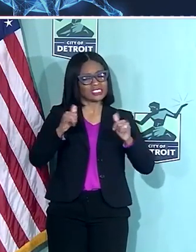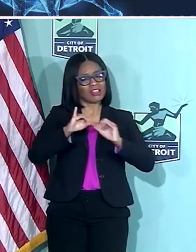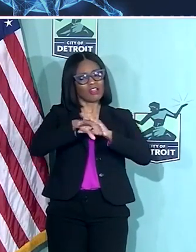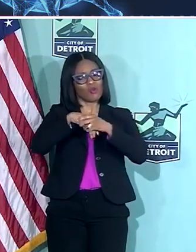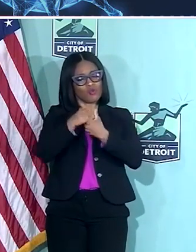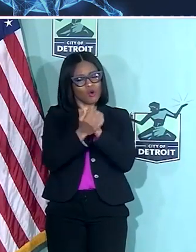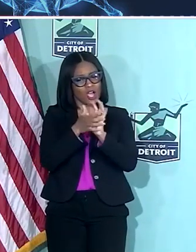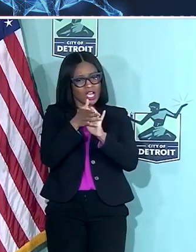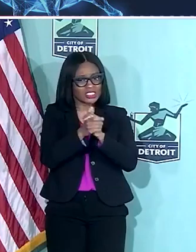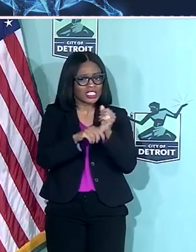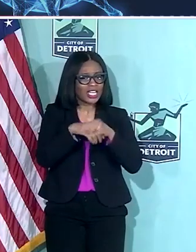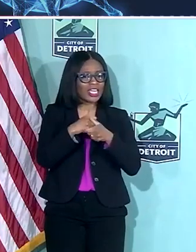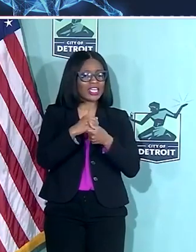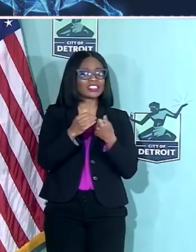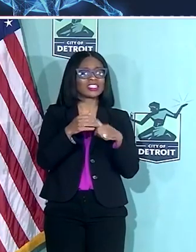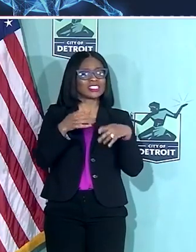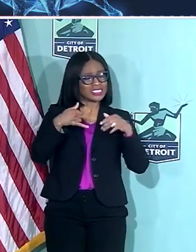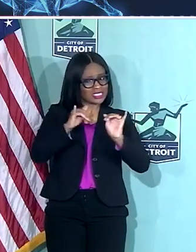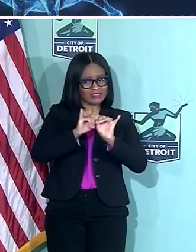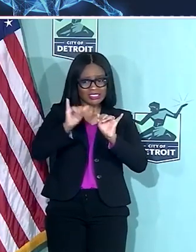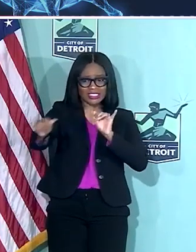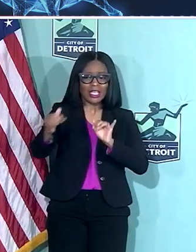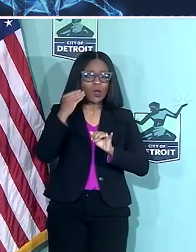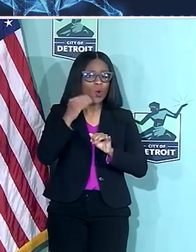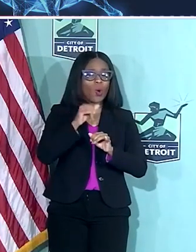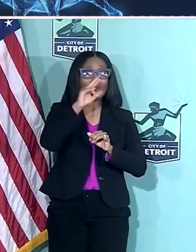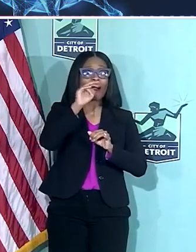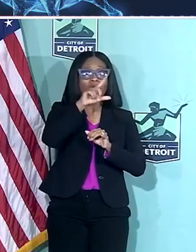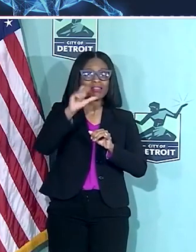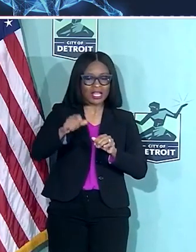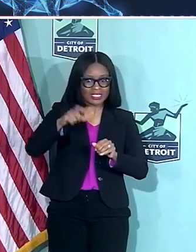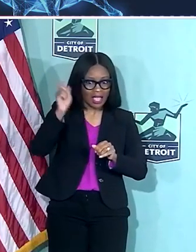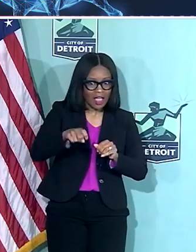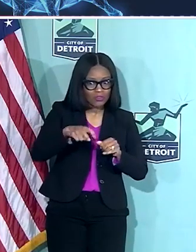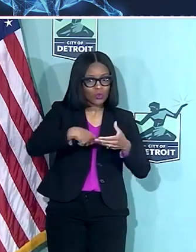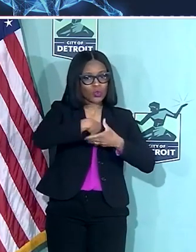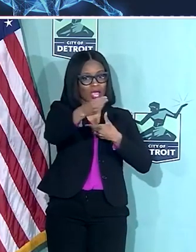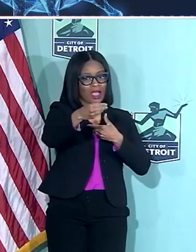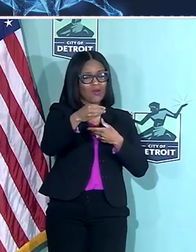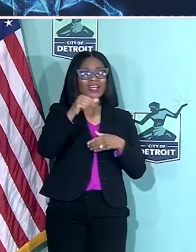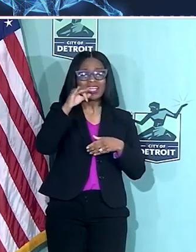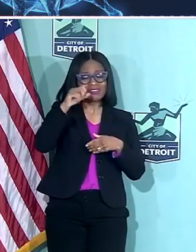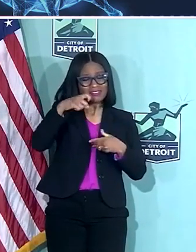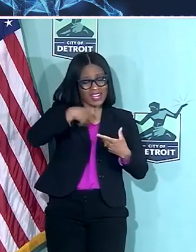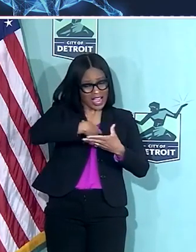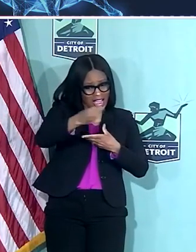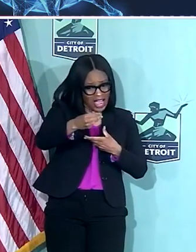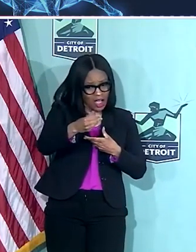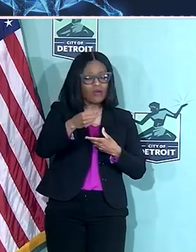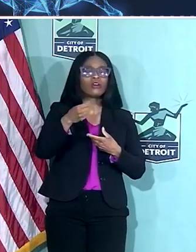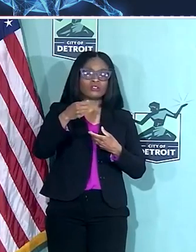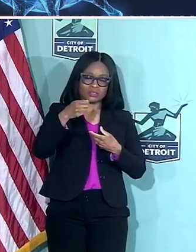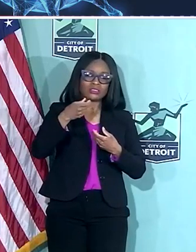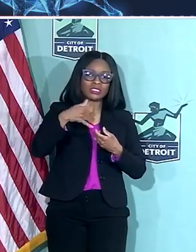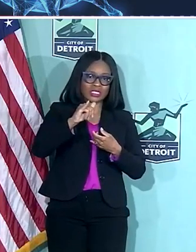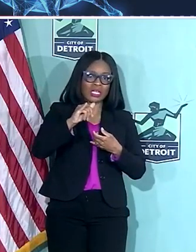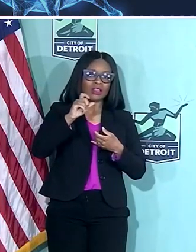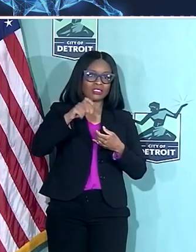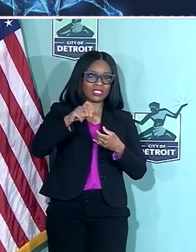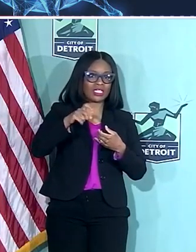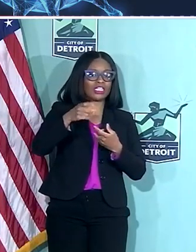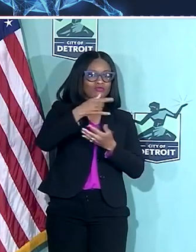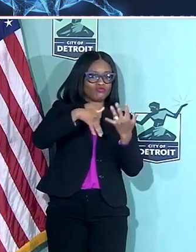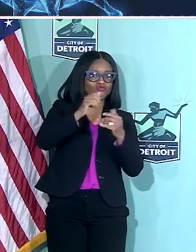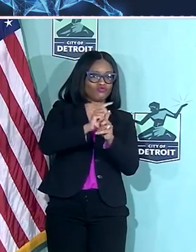home unless absolutely necessary. And if you must go out, please practice social distancing. So while the